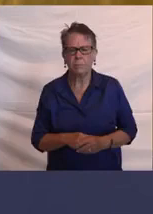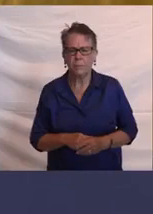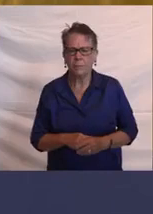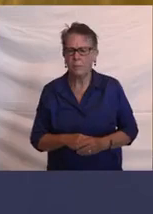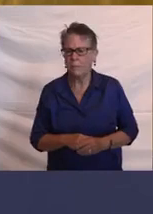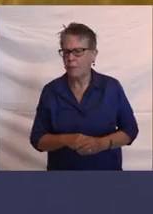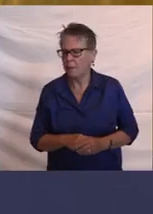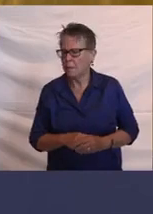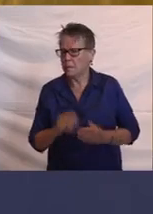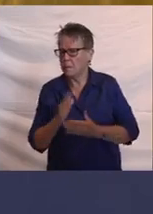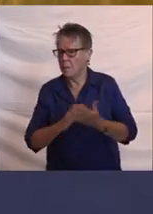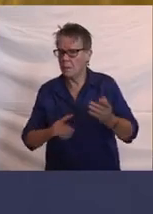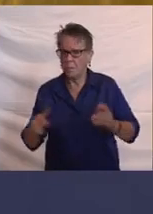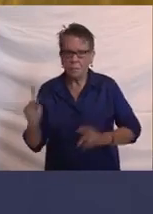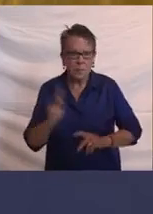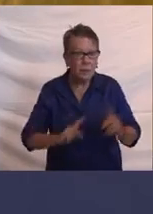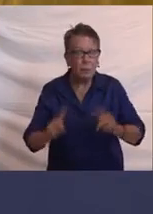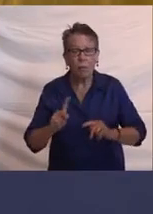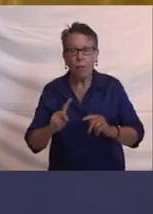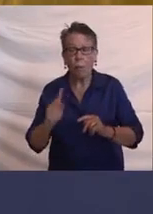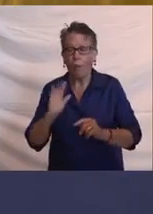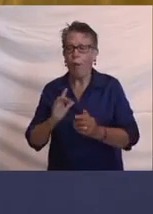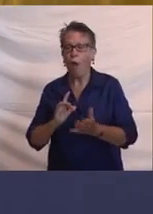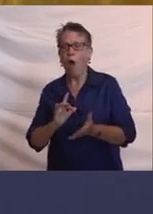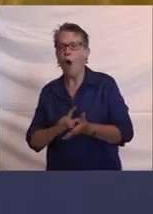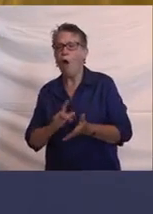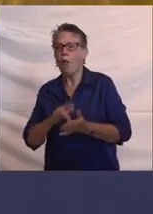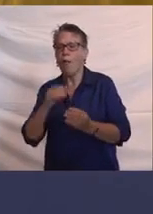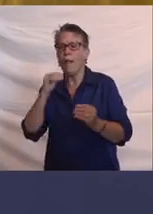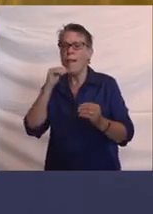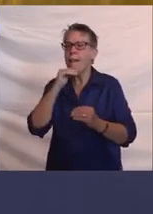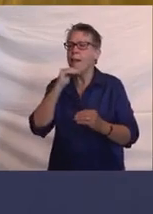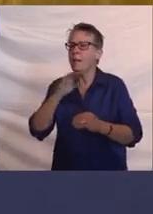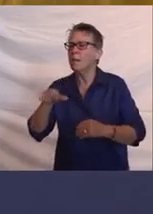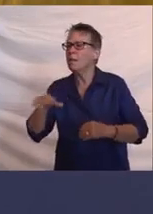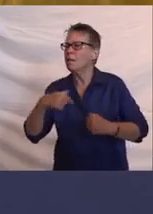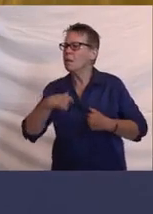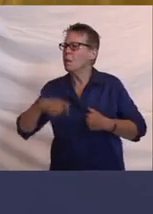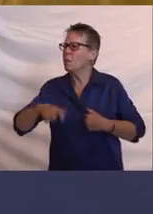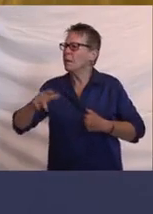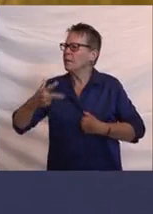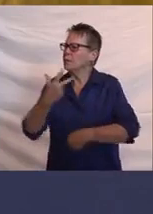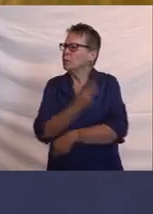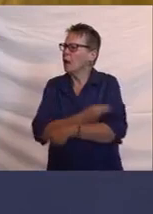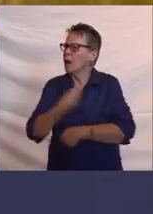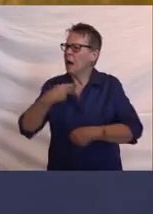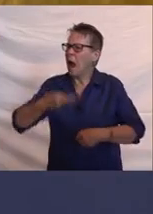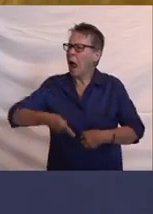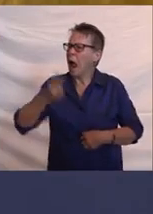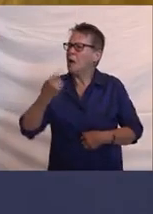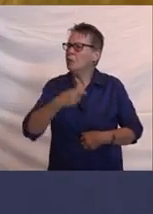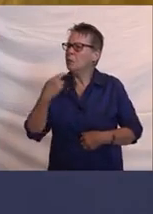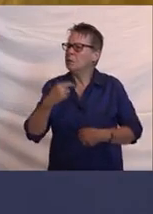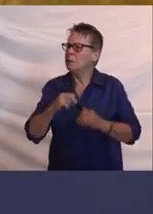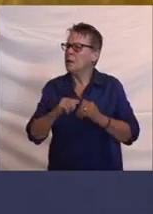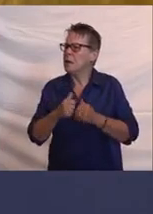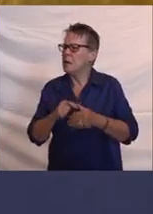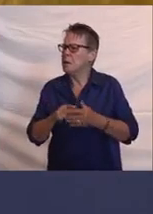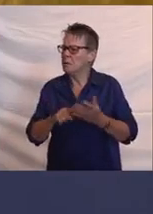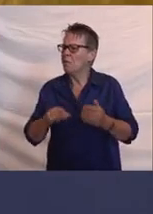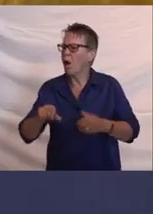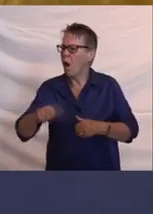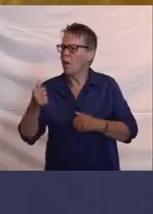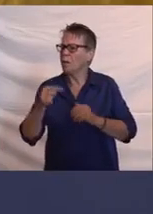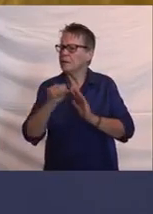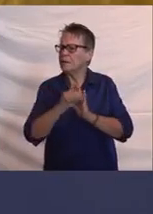two things. One is overwhelmingly no, and that's Jersey. People are doing the right thing and behaving responsibly. And secondly,